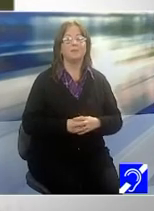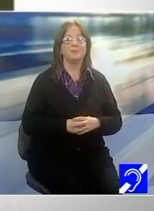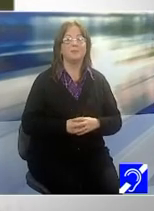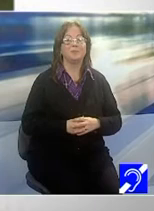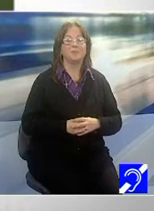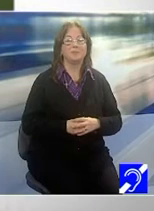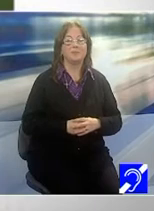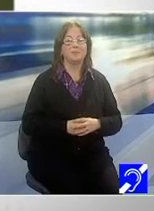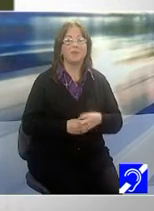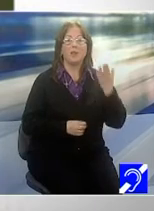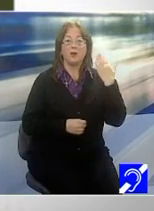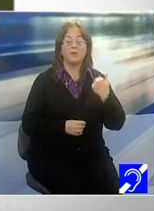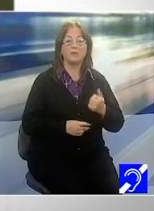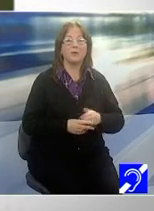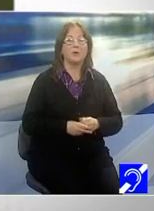knowledgeable.